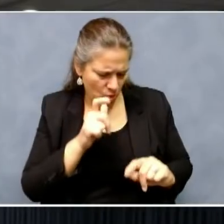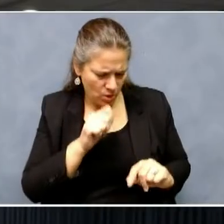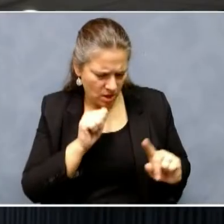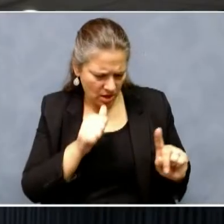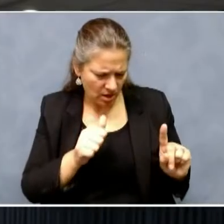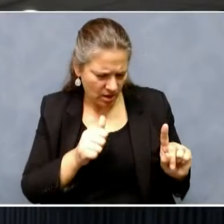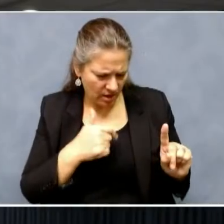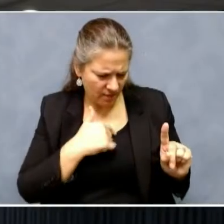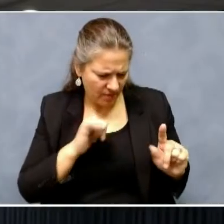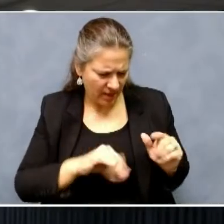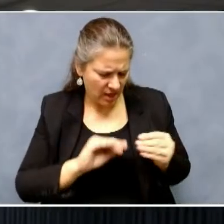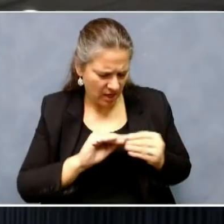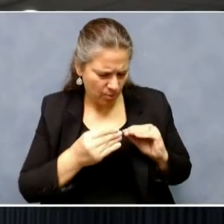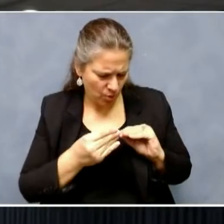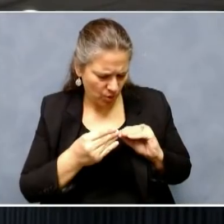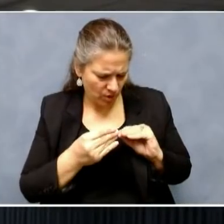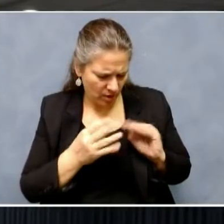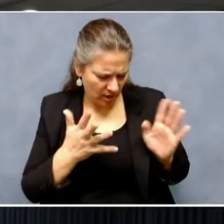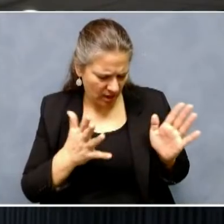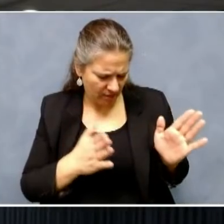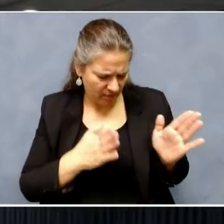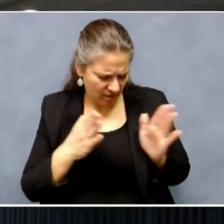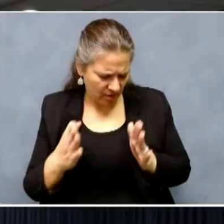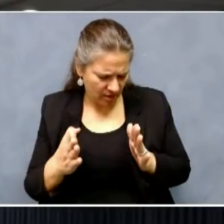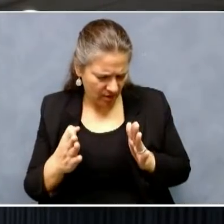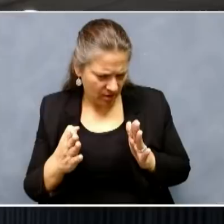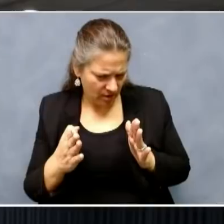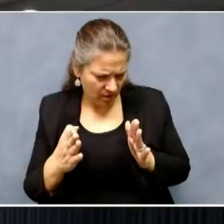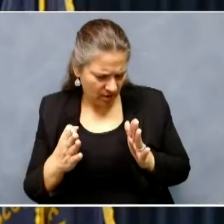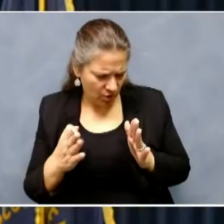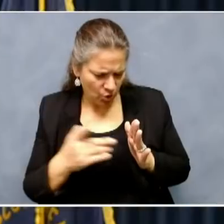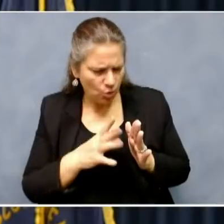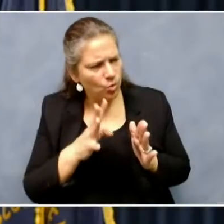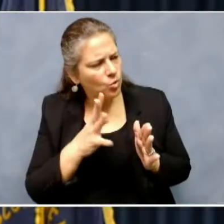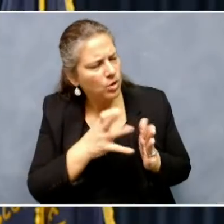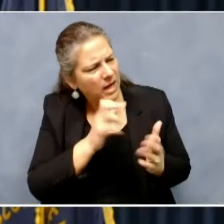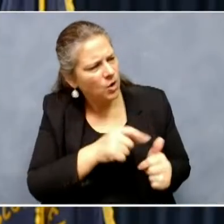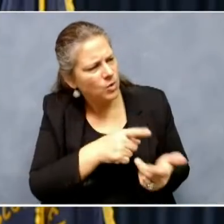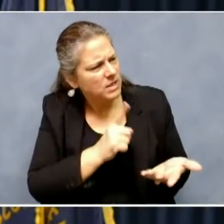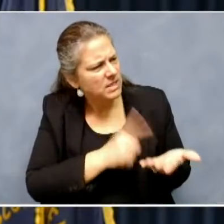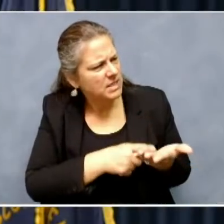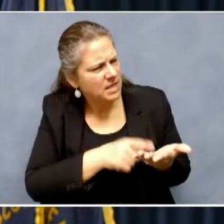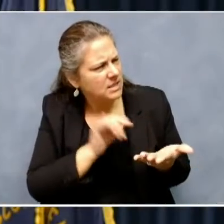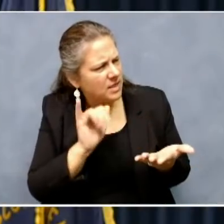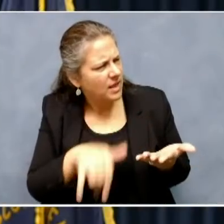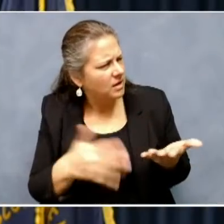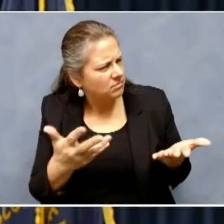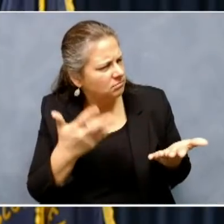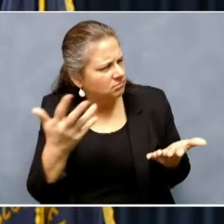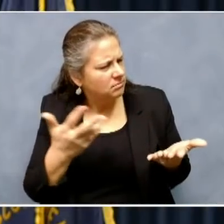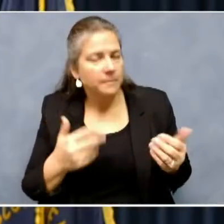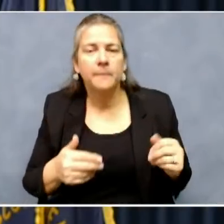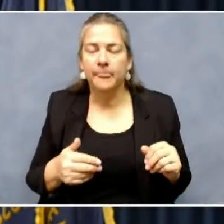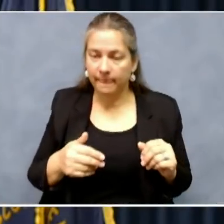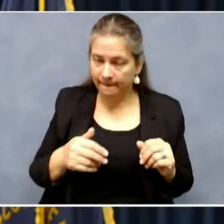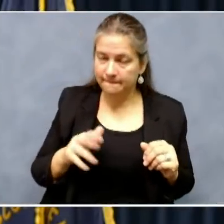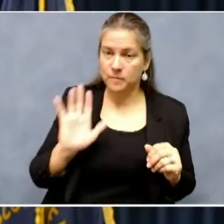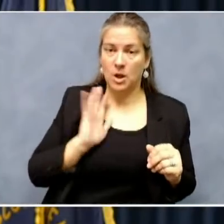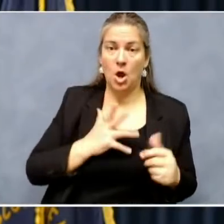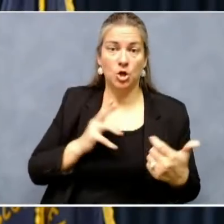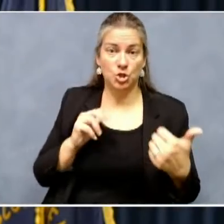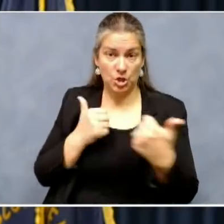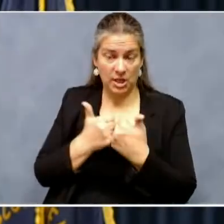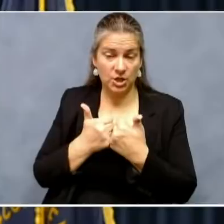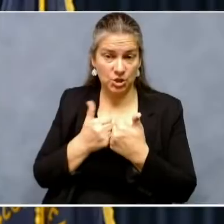and then kind of a downward. So can you just talk about so Kentucky as a whole? So our challenges in the